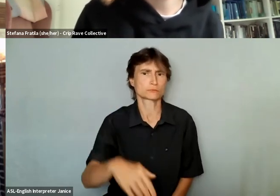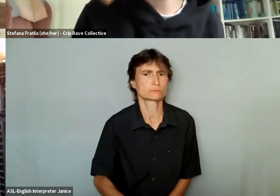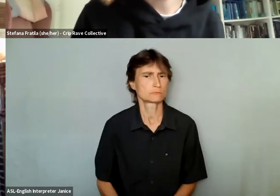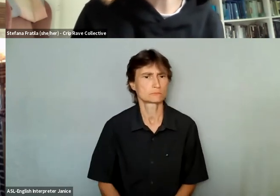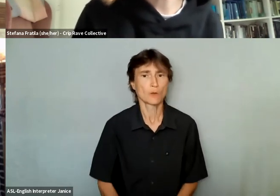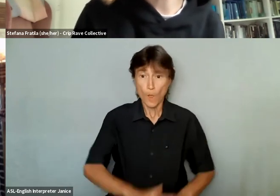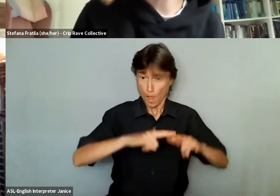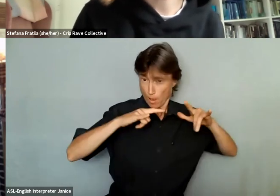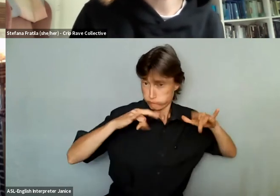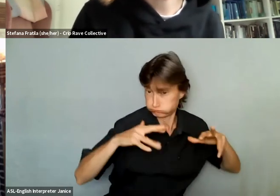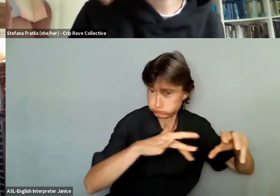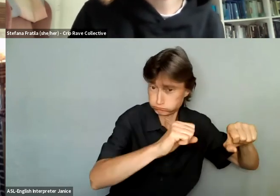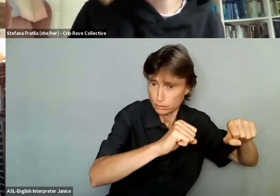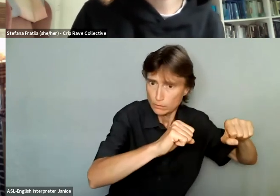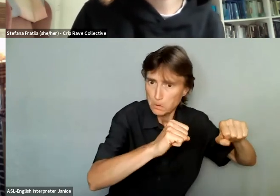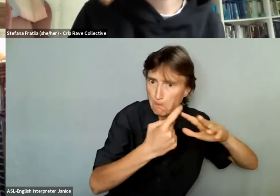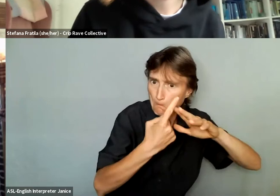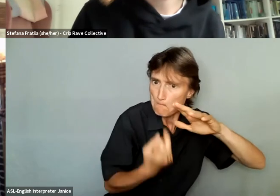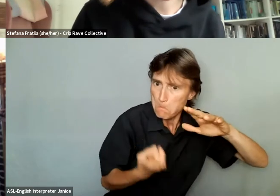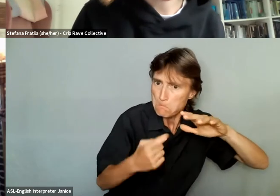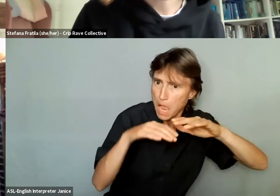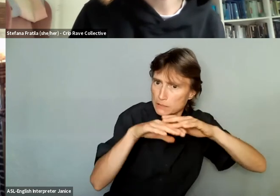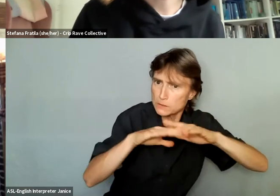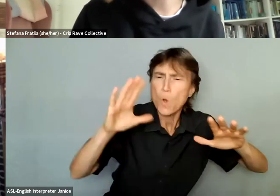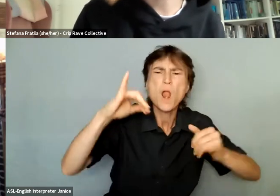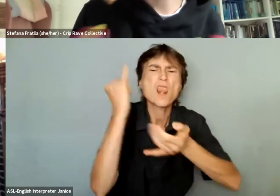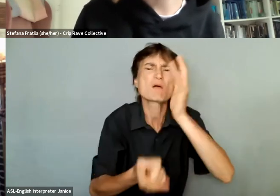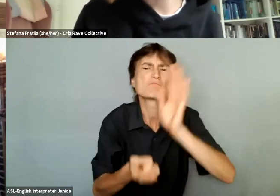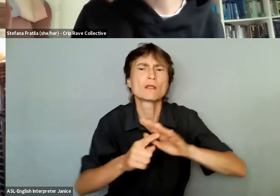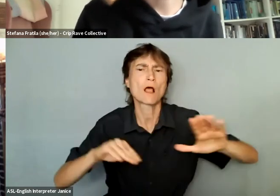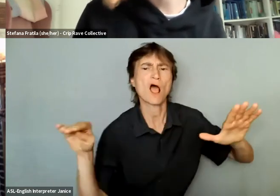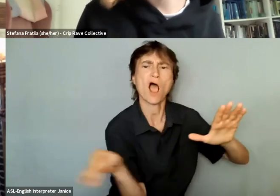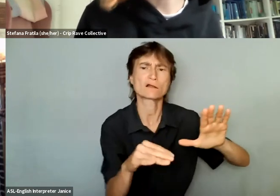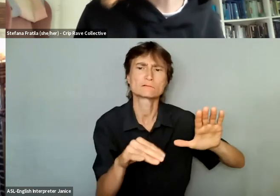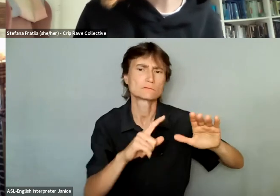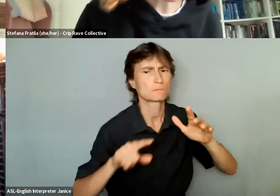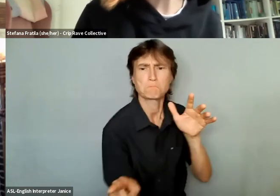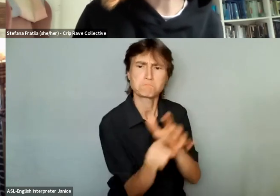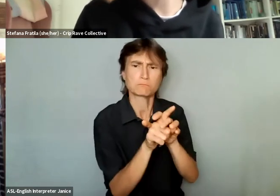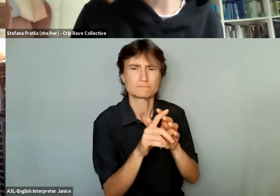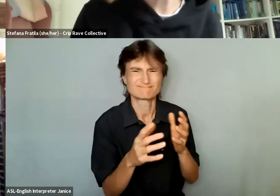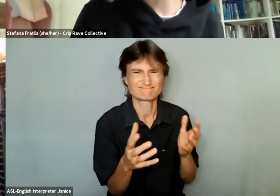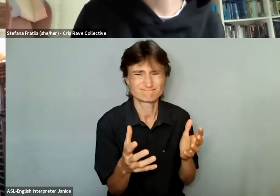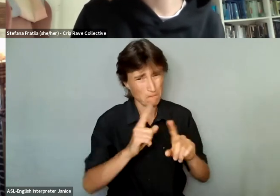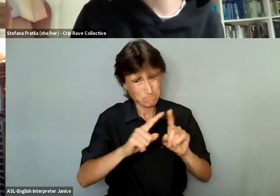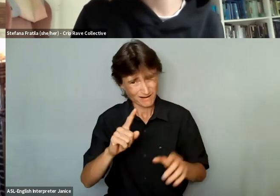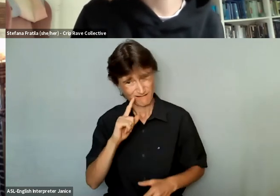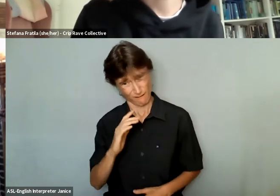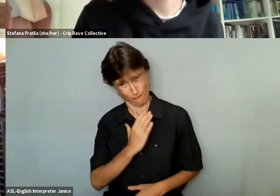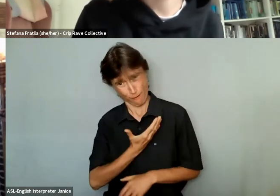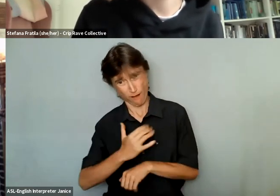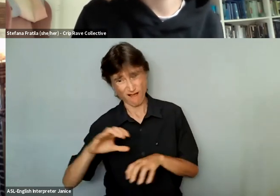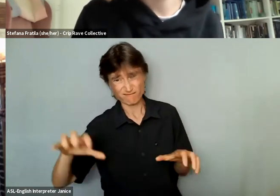organizing events. And so I think the work we're doing is obviously very political, of course, but it's